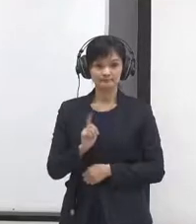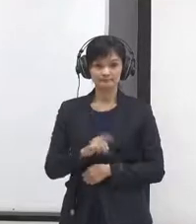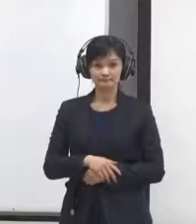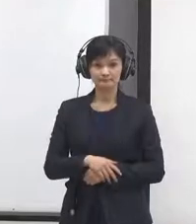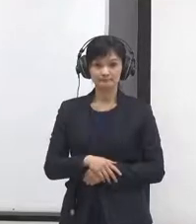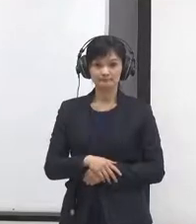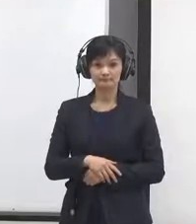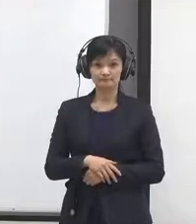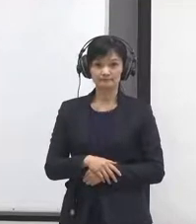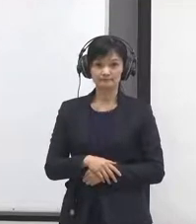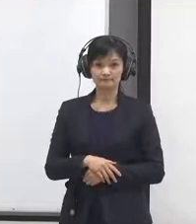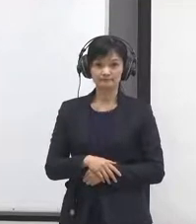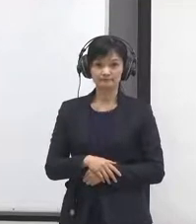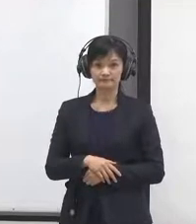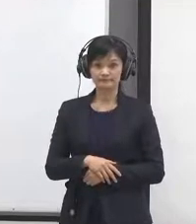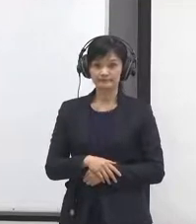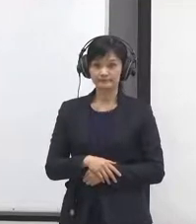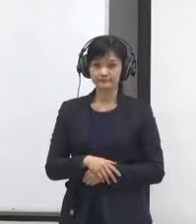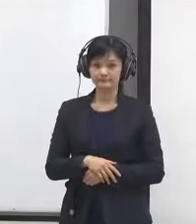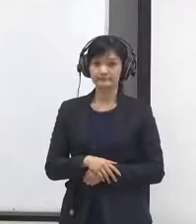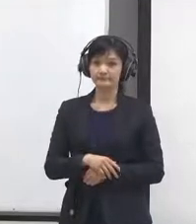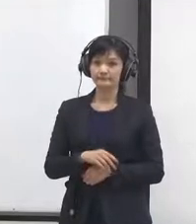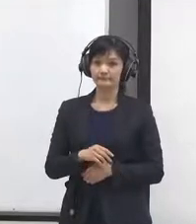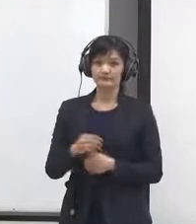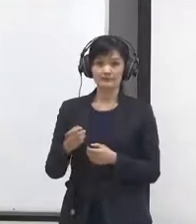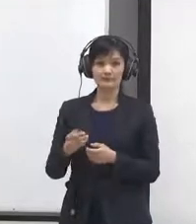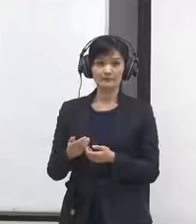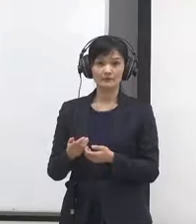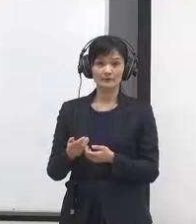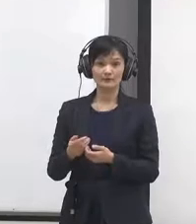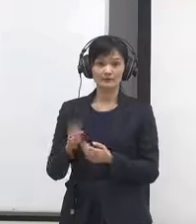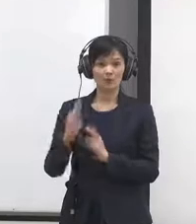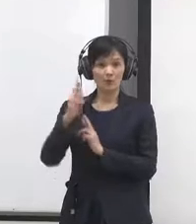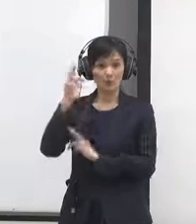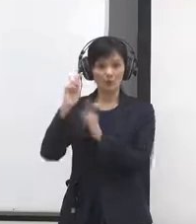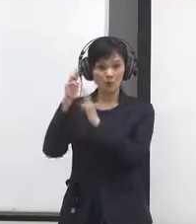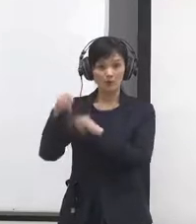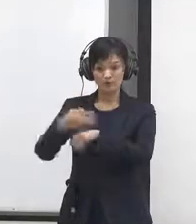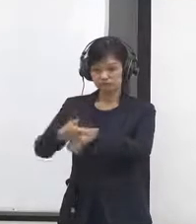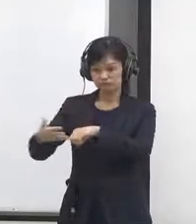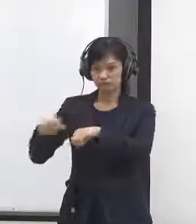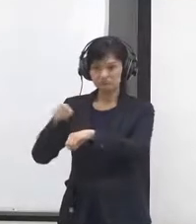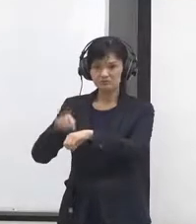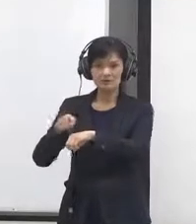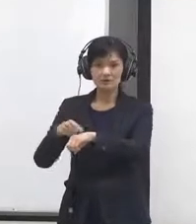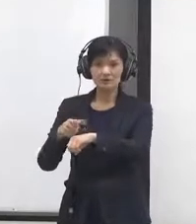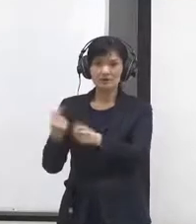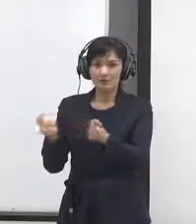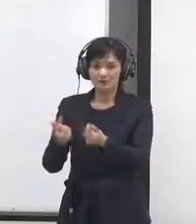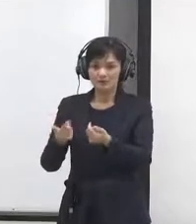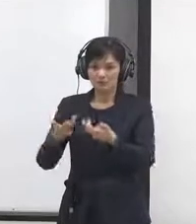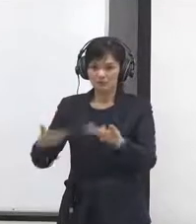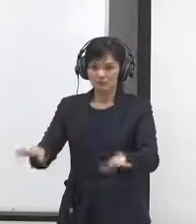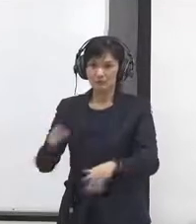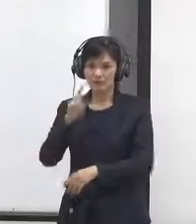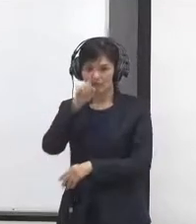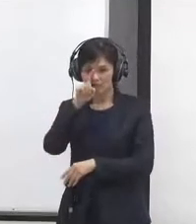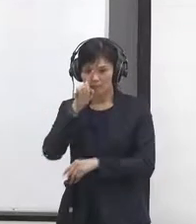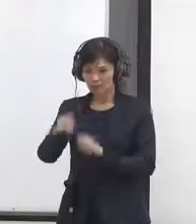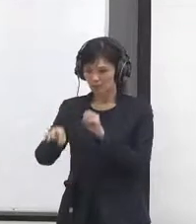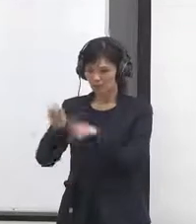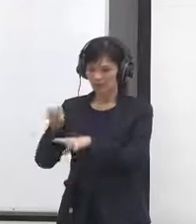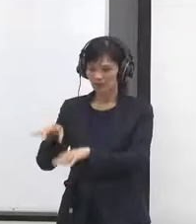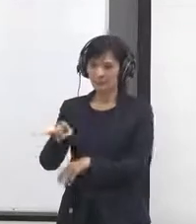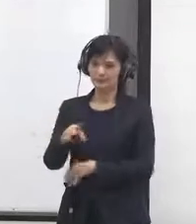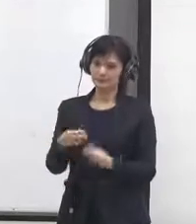are full of trashes on their beach. So there's the idea she want to clean those trashes, but she don't know what to